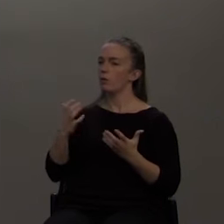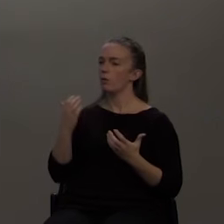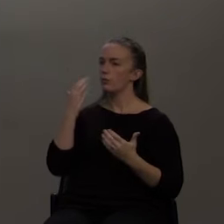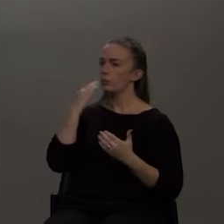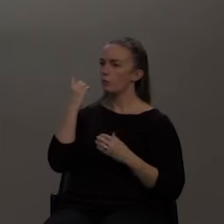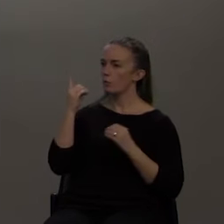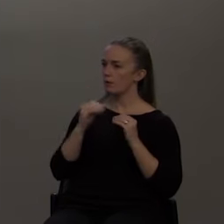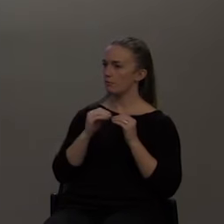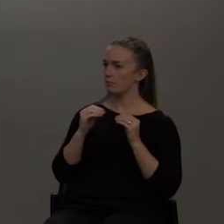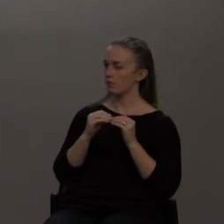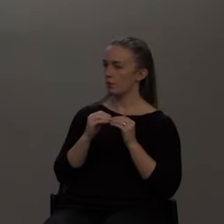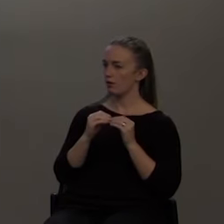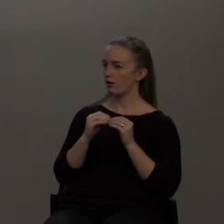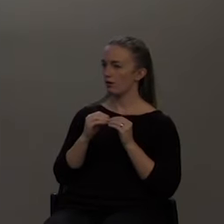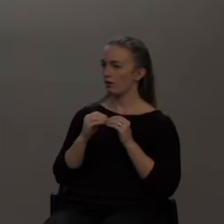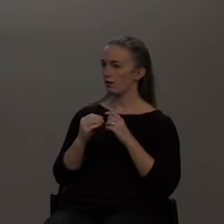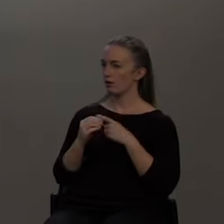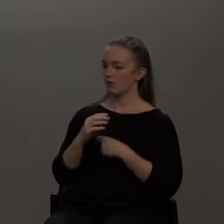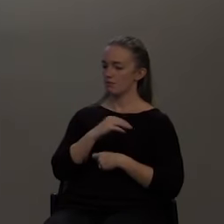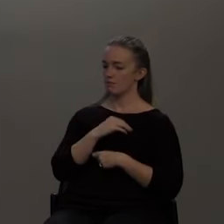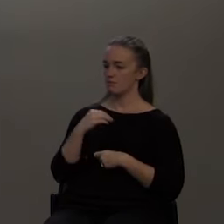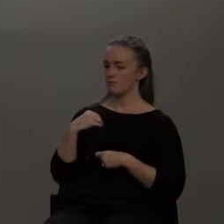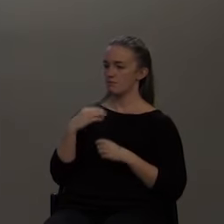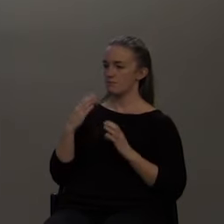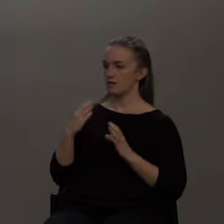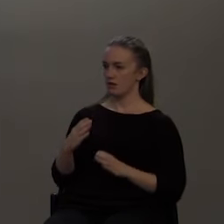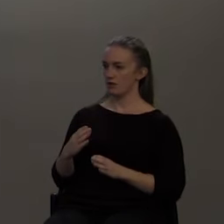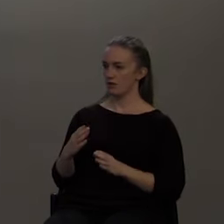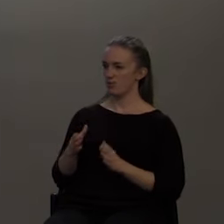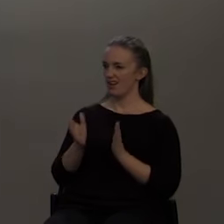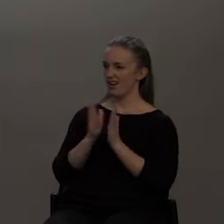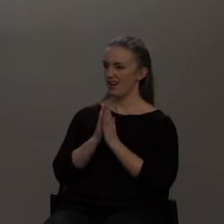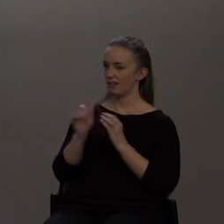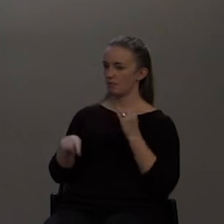Maybe Hendrick asked a question about the empty building.